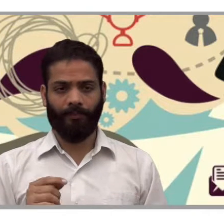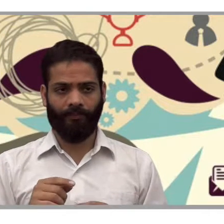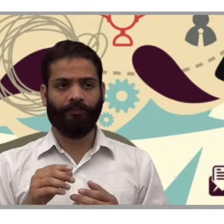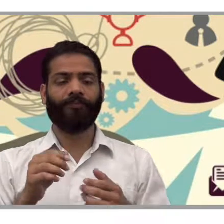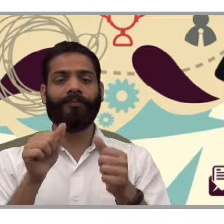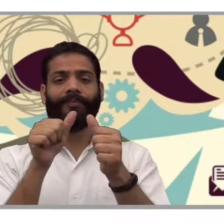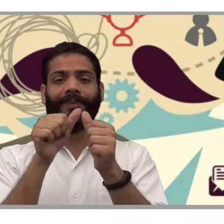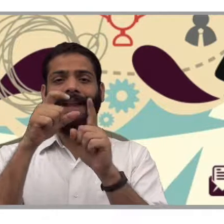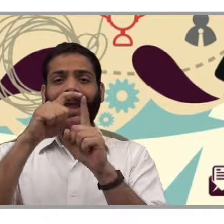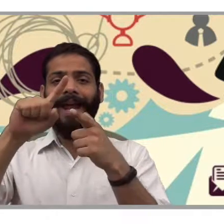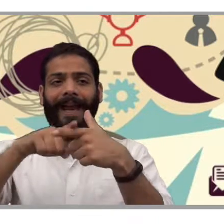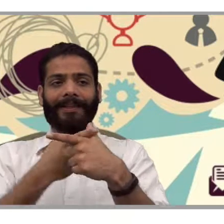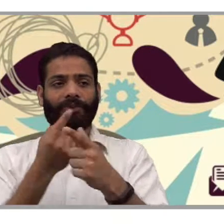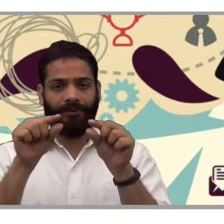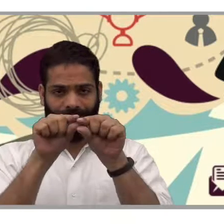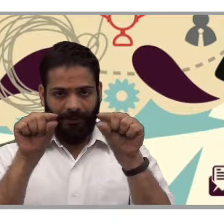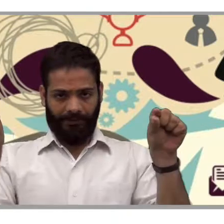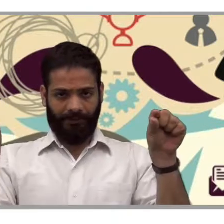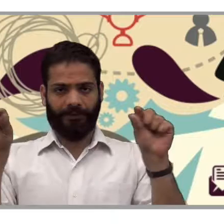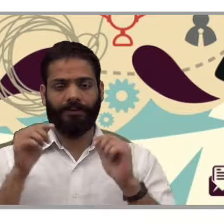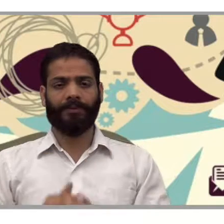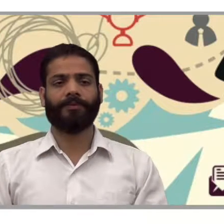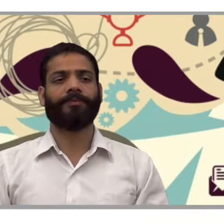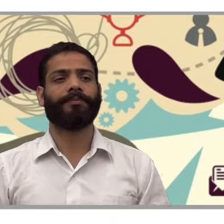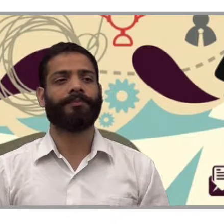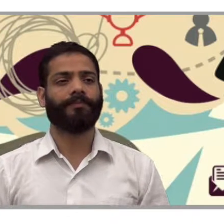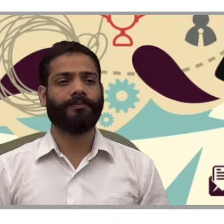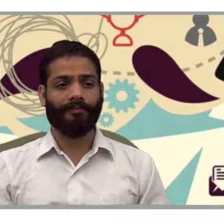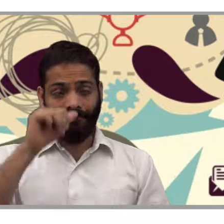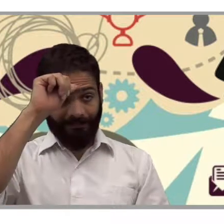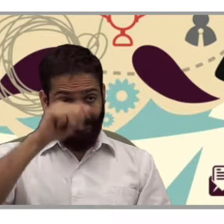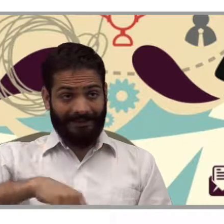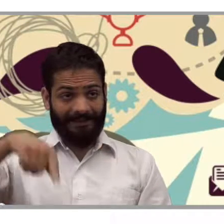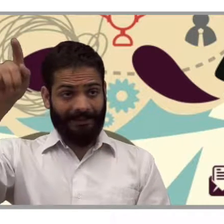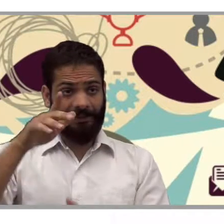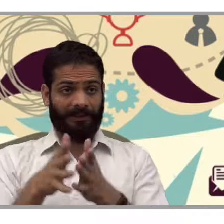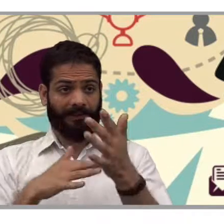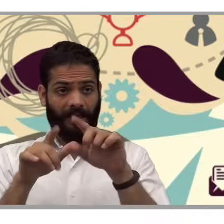The third example is, Ram's mobile phone is old.